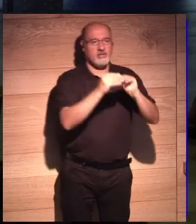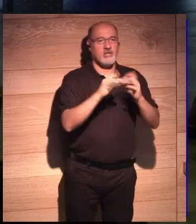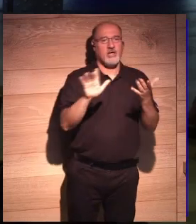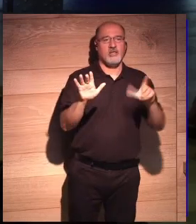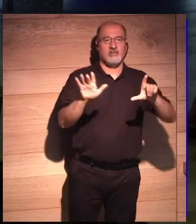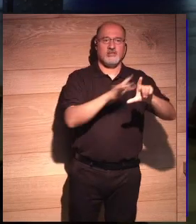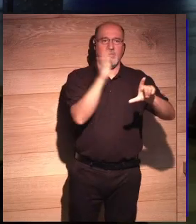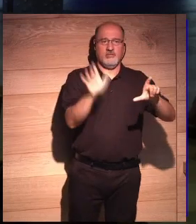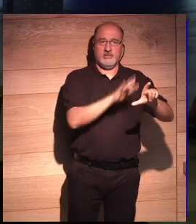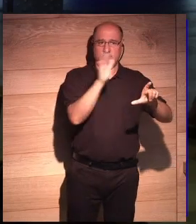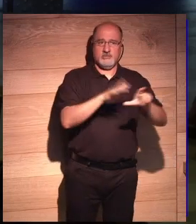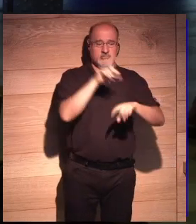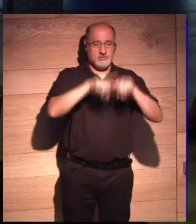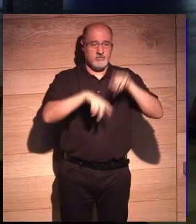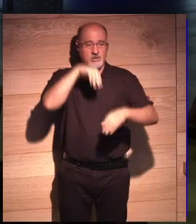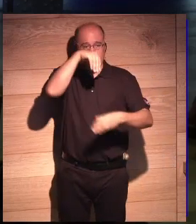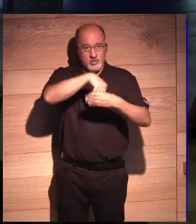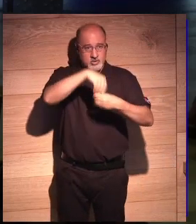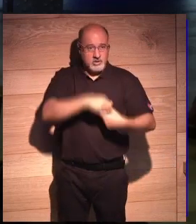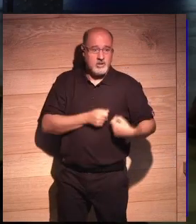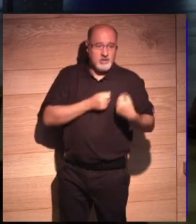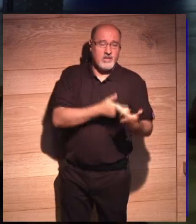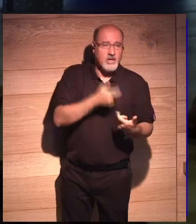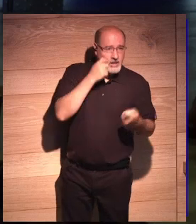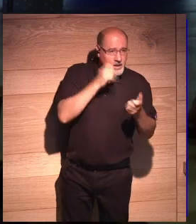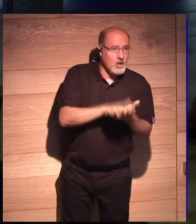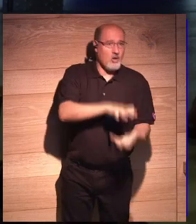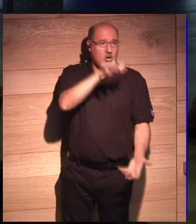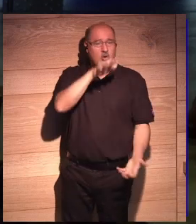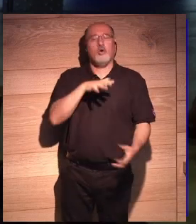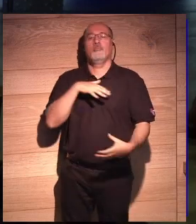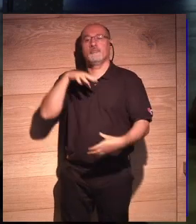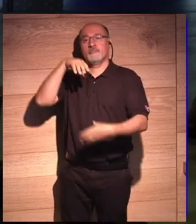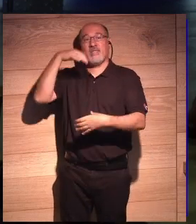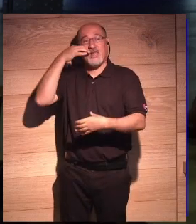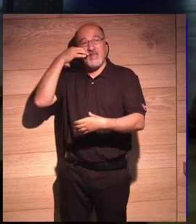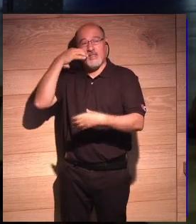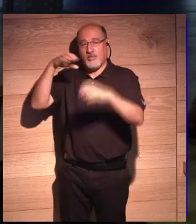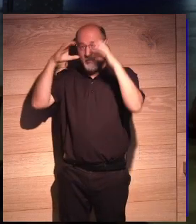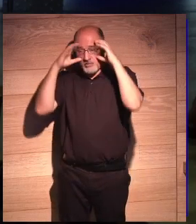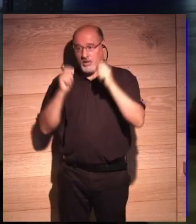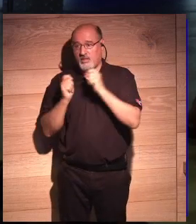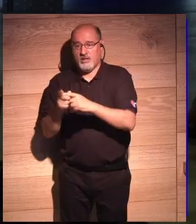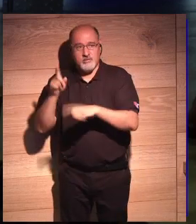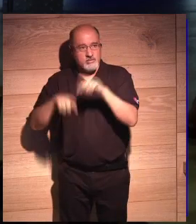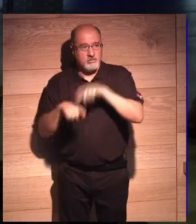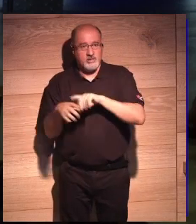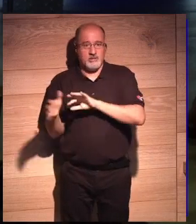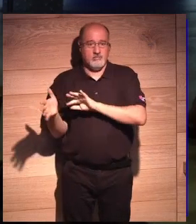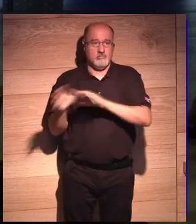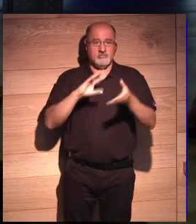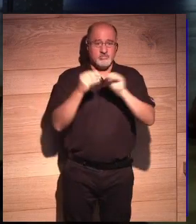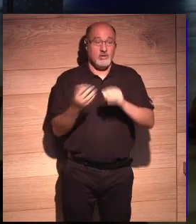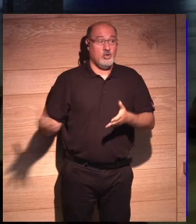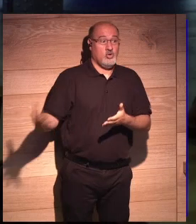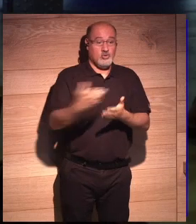that calls the app, you can get the content either in XR or in VR format. So this way,